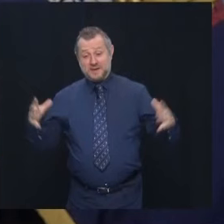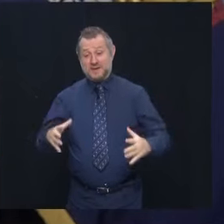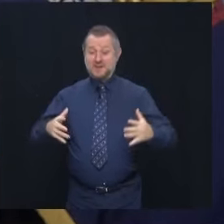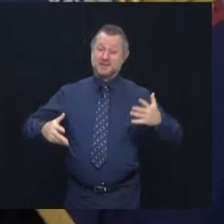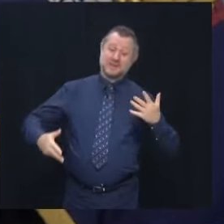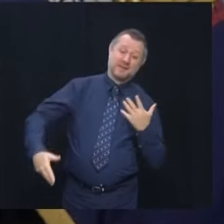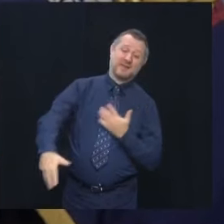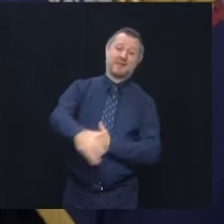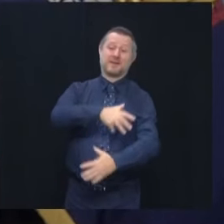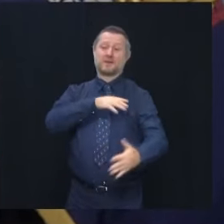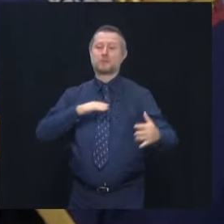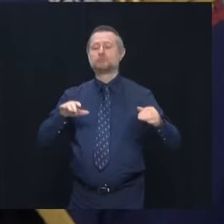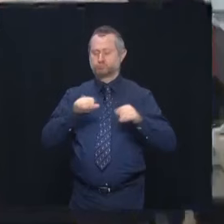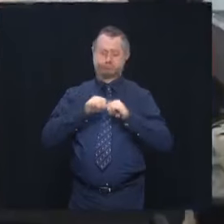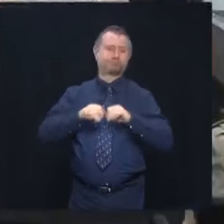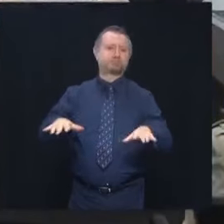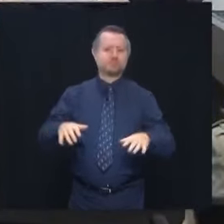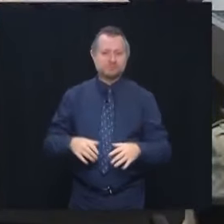what we have to get a handle on.